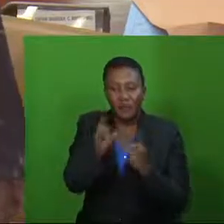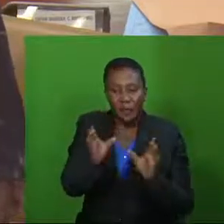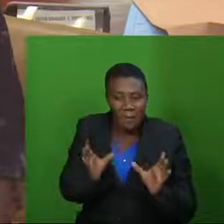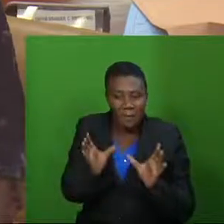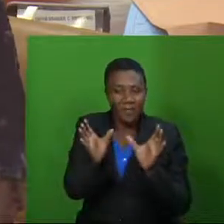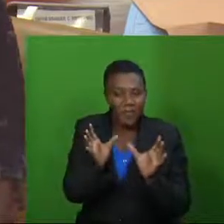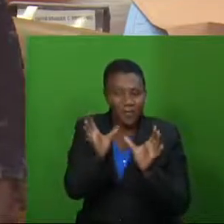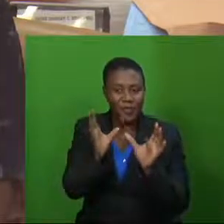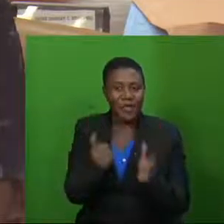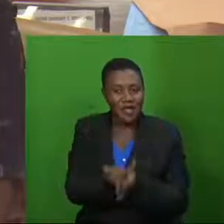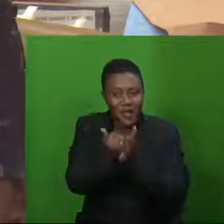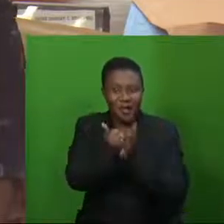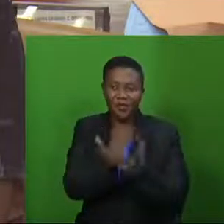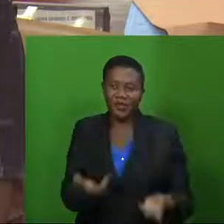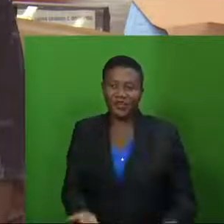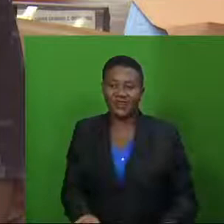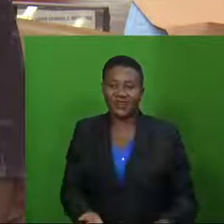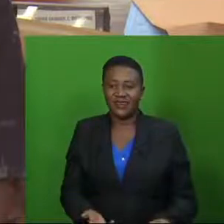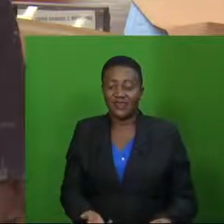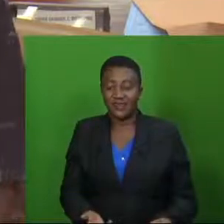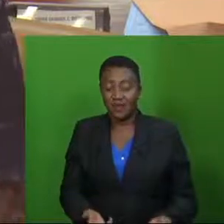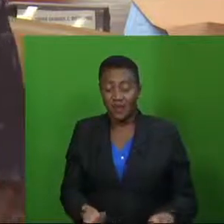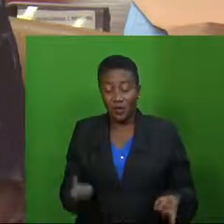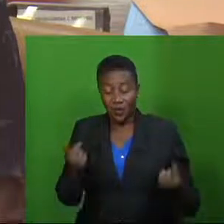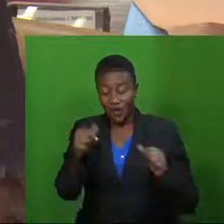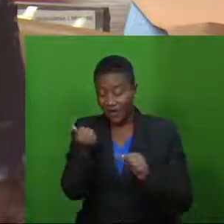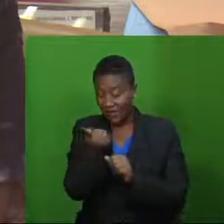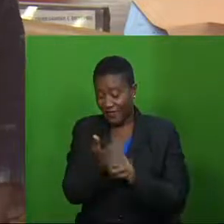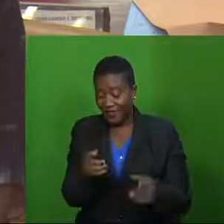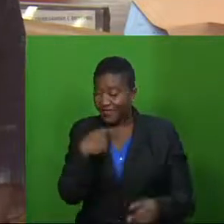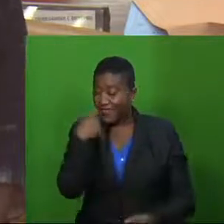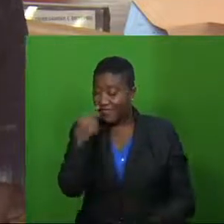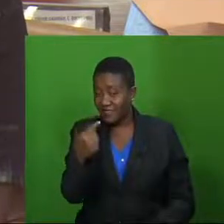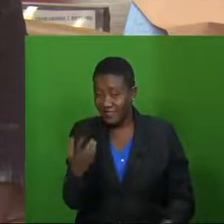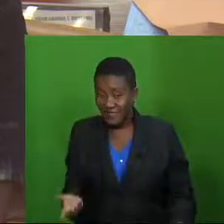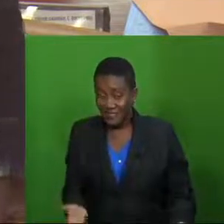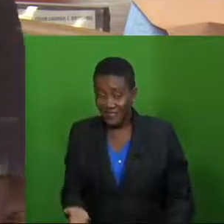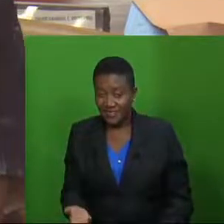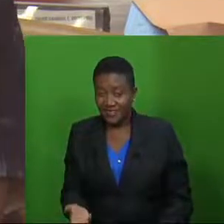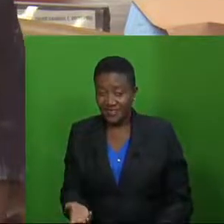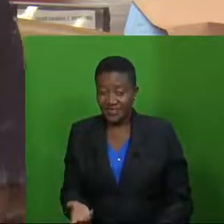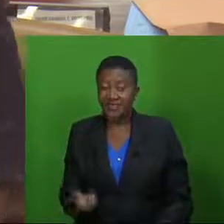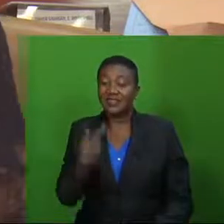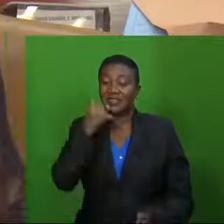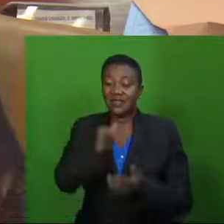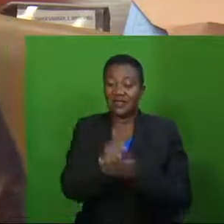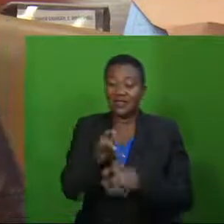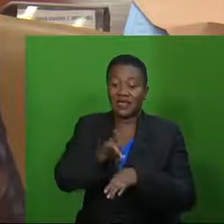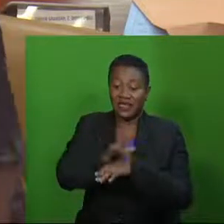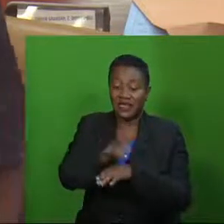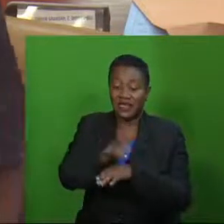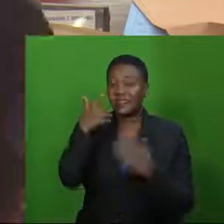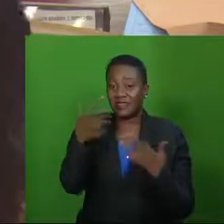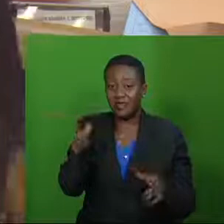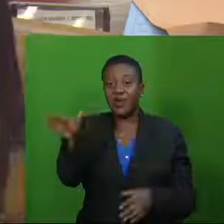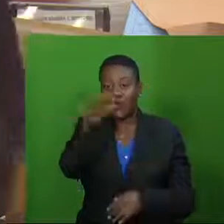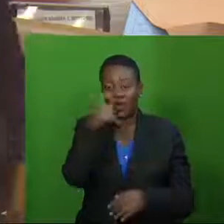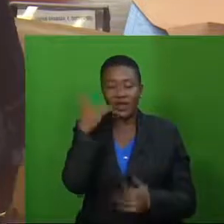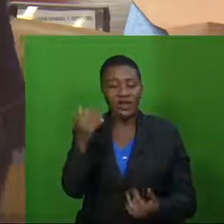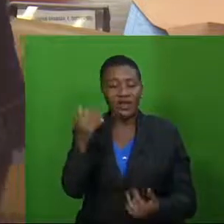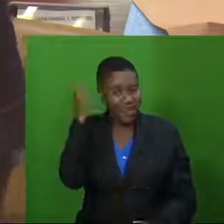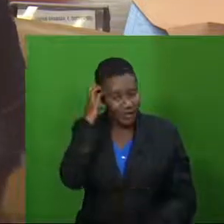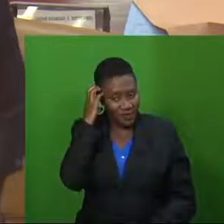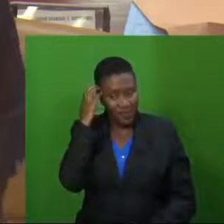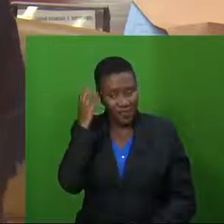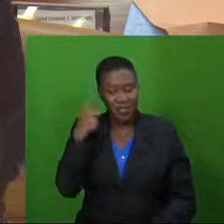So that, Mr. Speaker, once that has been said, and once I hammered it and you said it has been said already, they've heard it. But so, Mr.